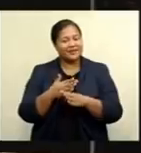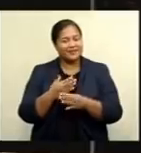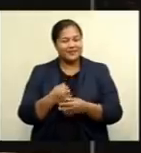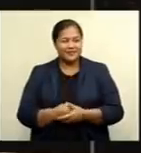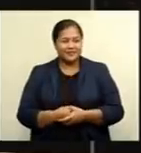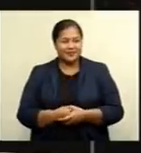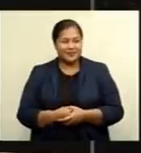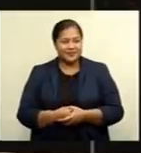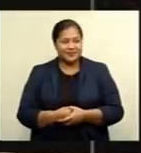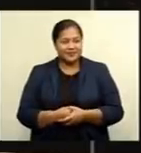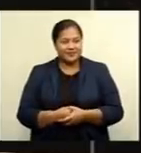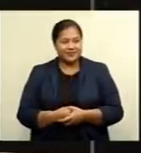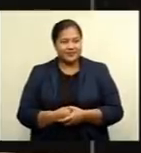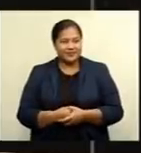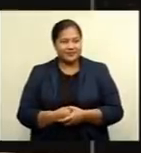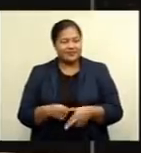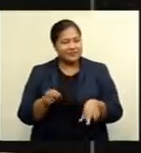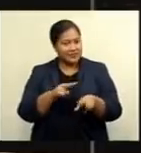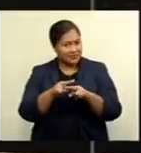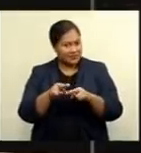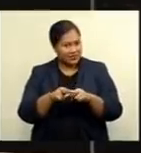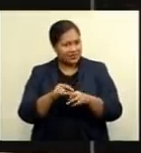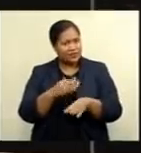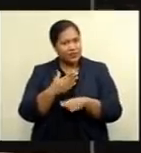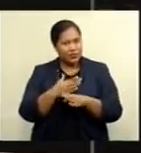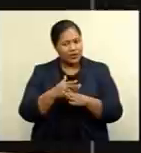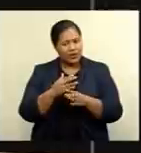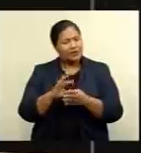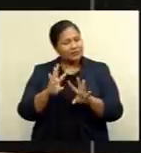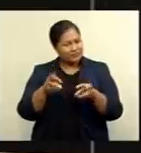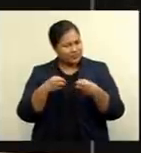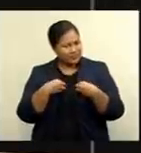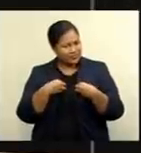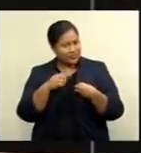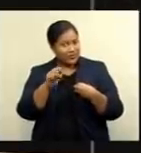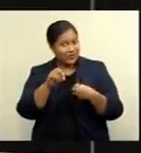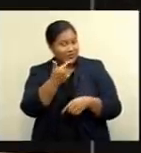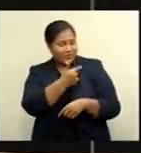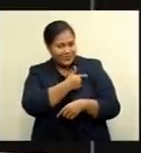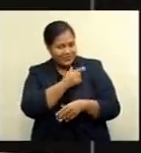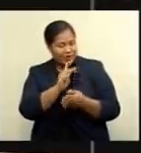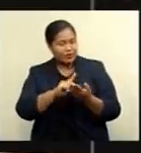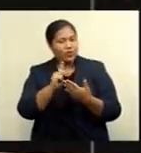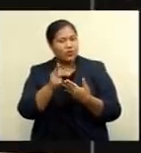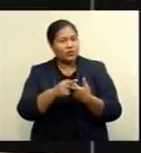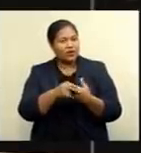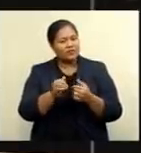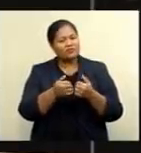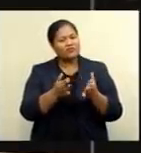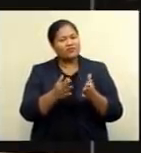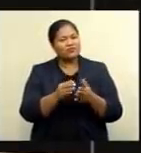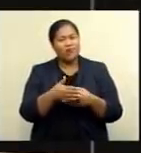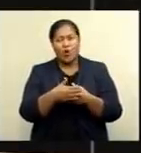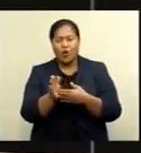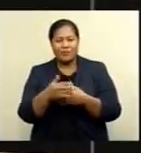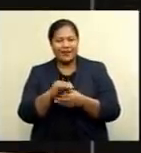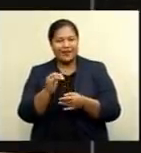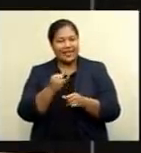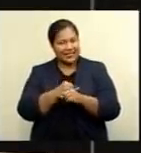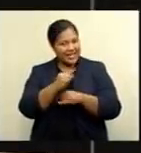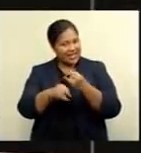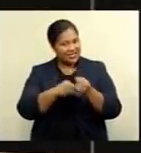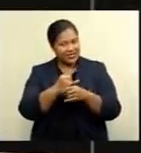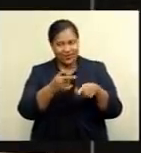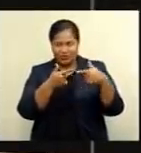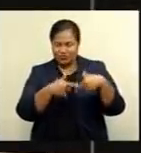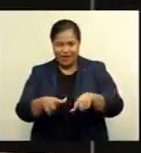News. Fiji is pursuing mutual acceptance of the vaccine program to resume international travel and also open